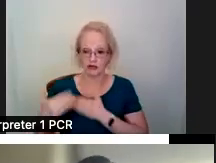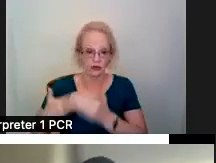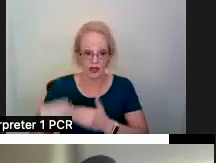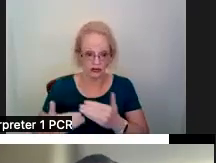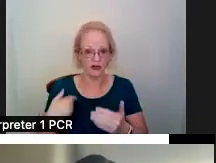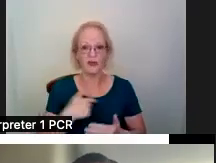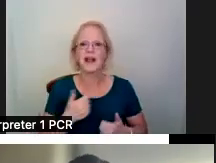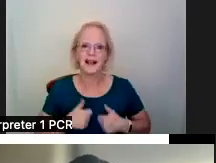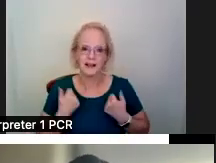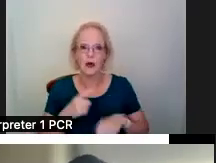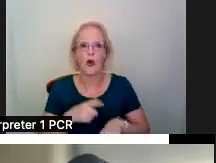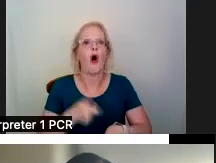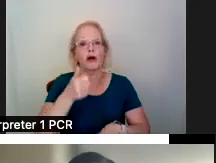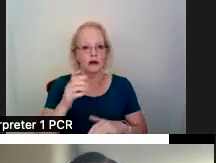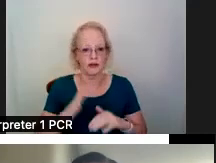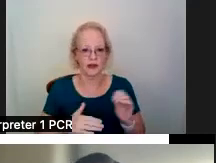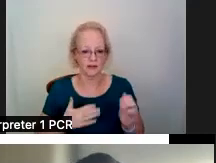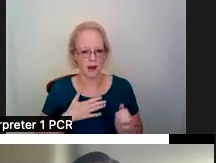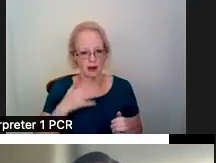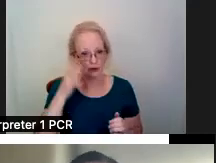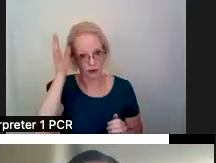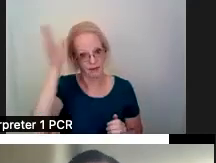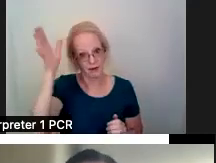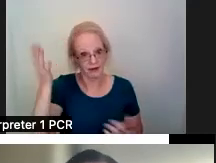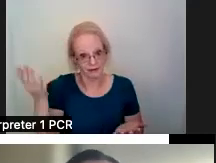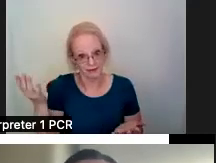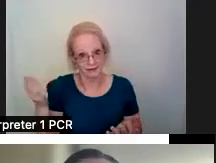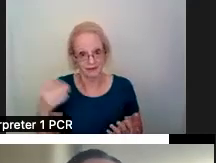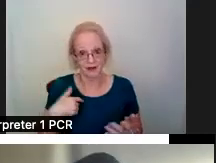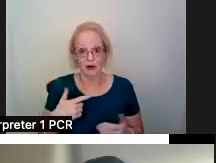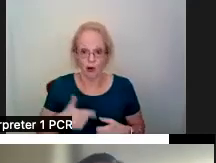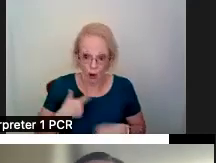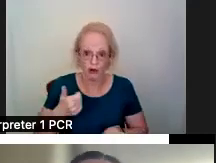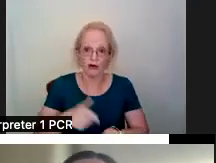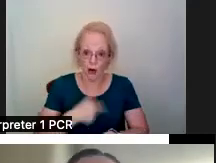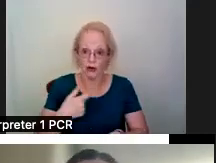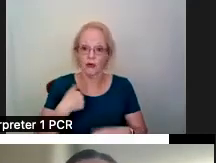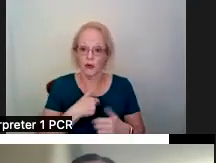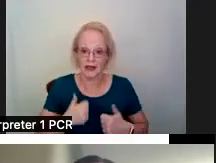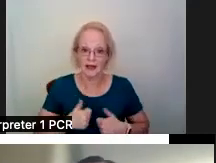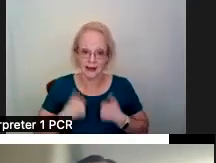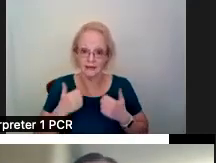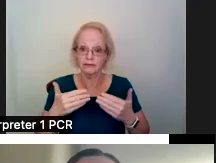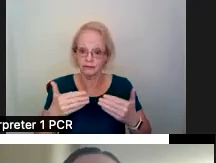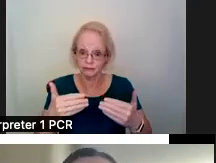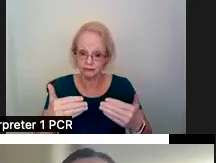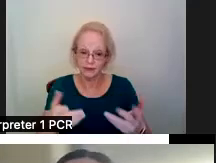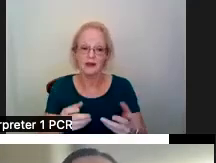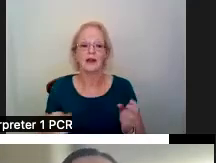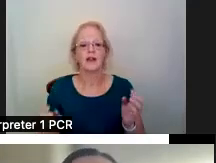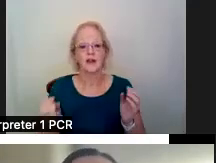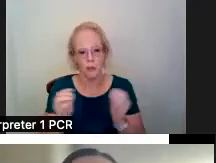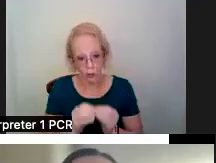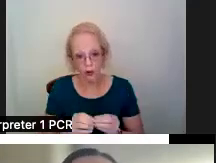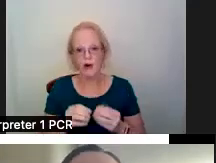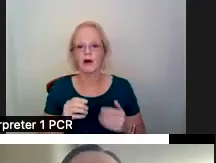than my grandfather's generation did. And so the longer we live, the more likely those years are not